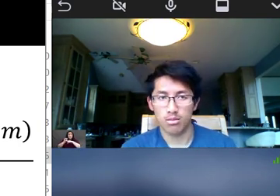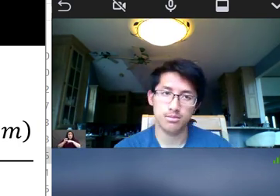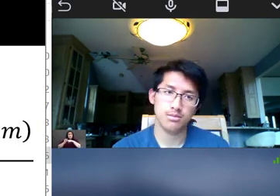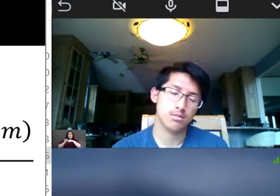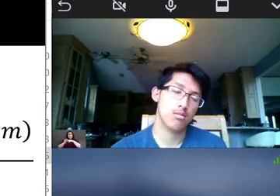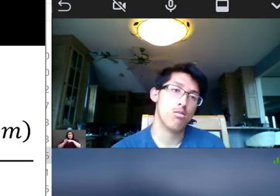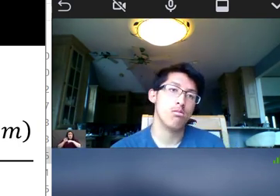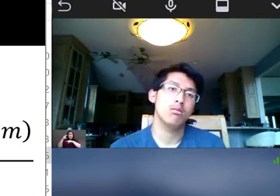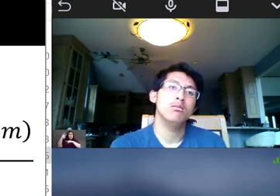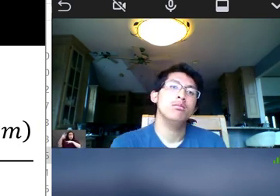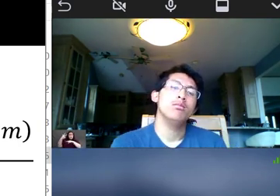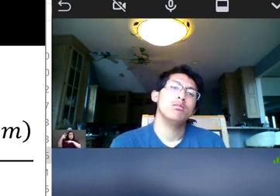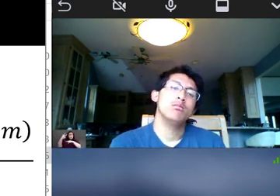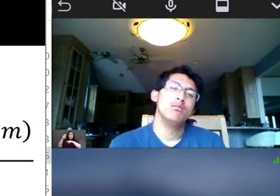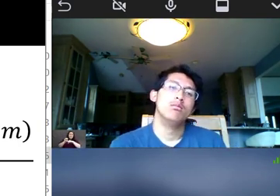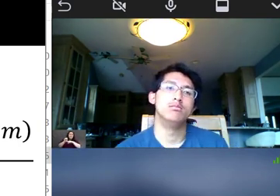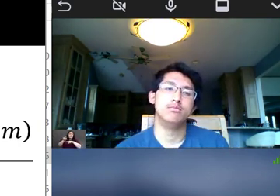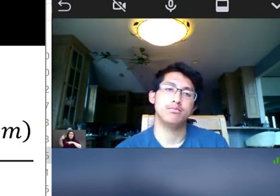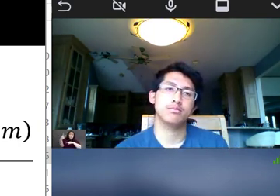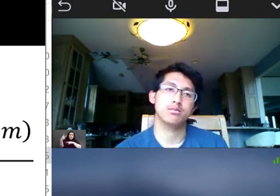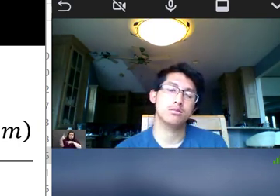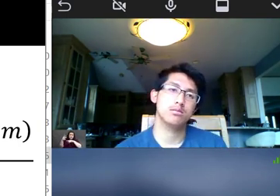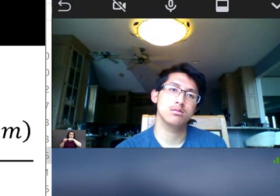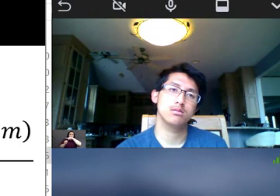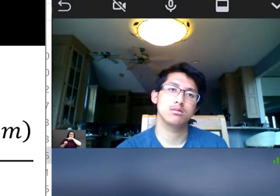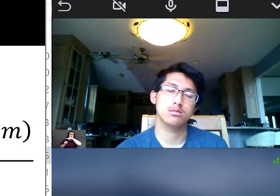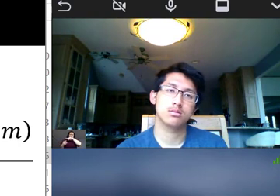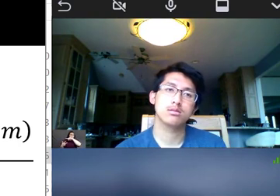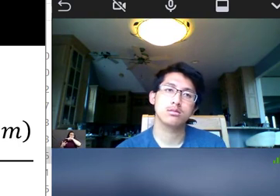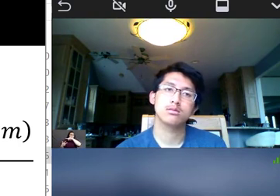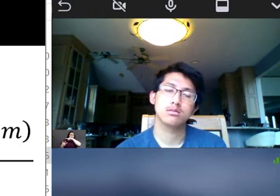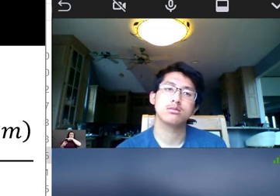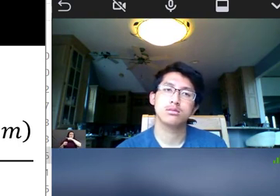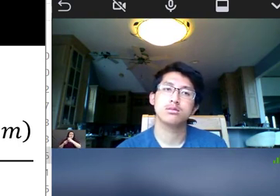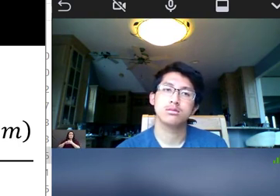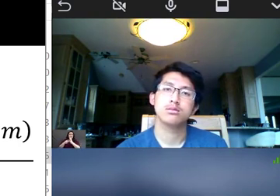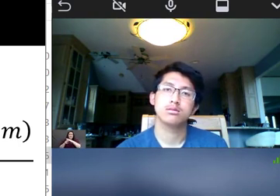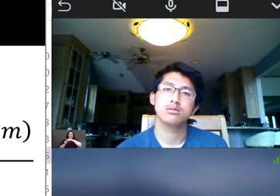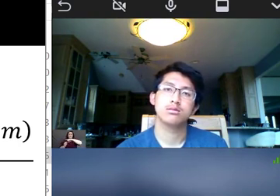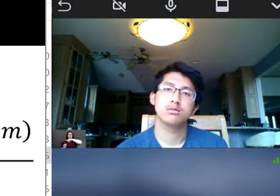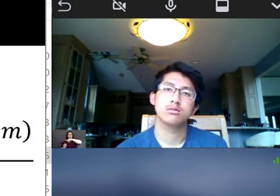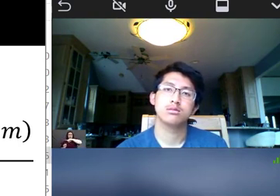on the top, so I'll just end up with meters, so that kilograms per second will turn into meters per second.